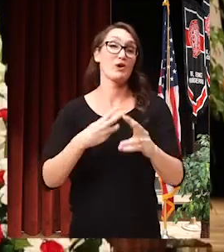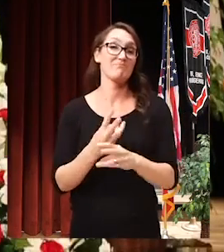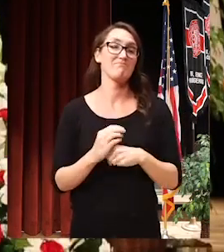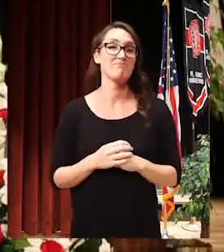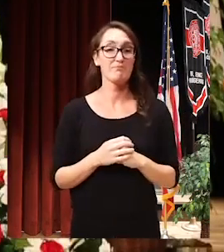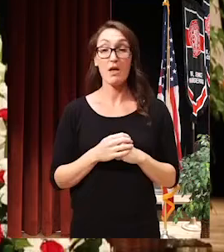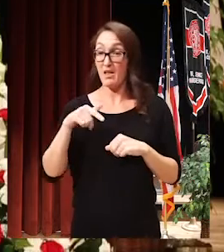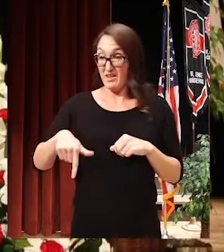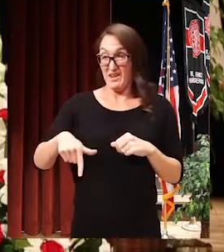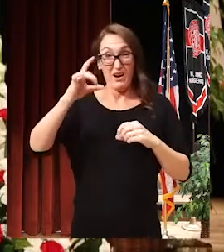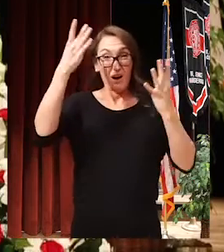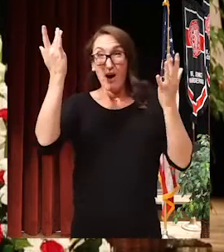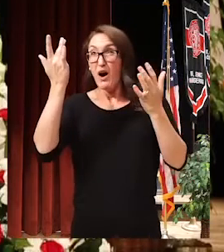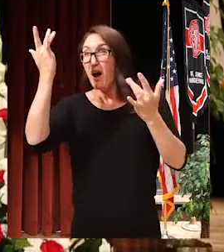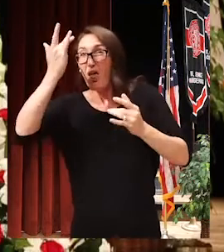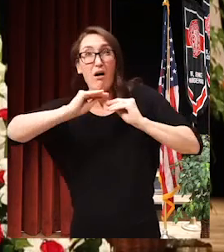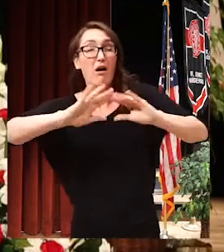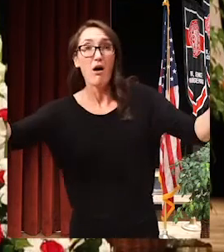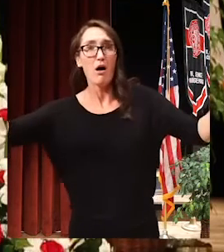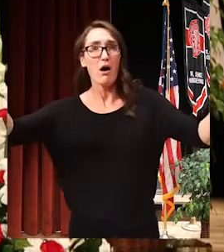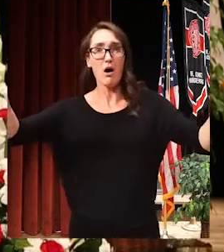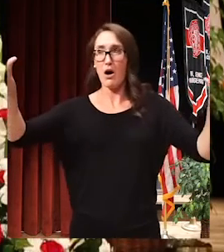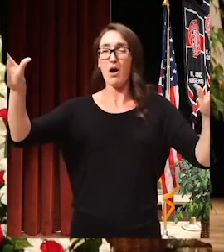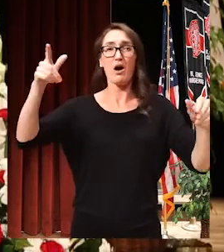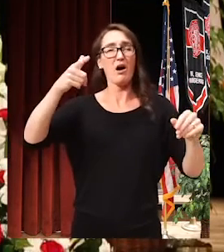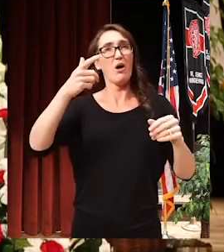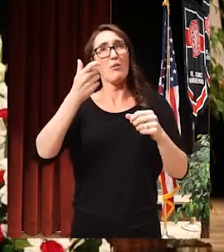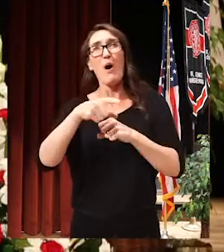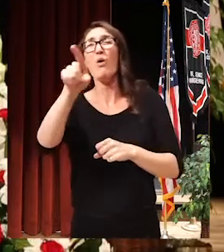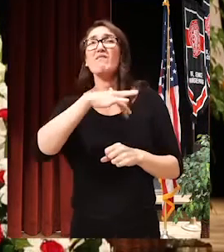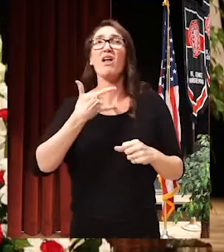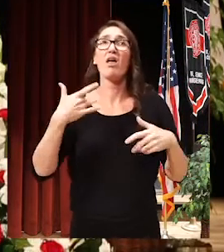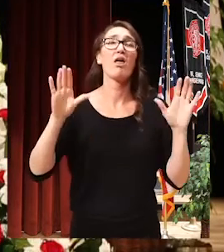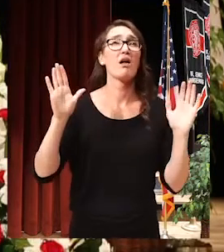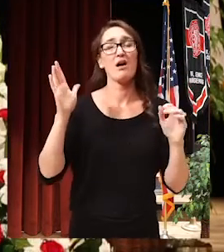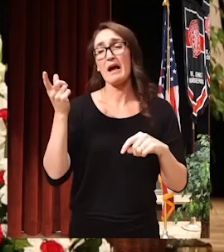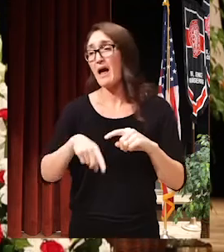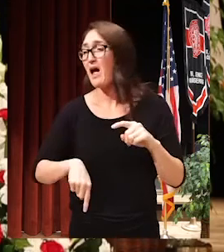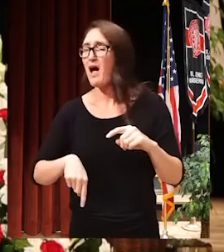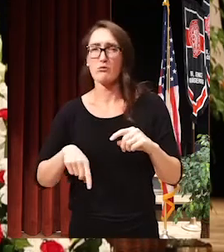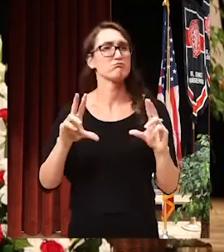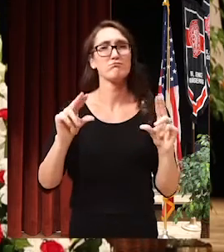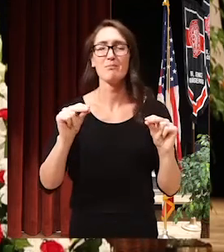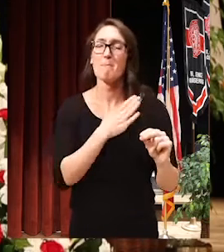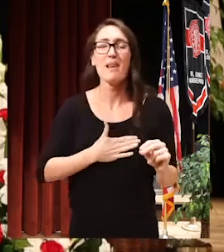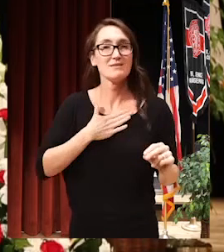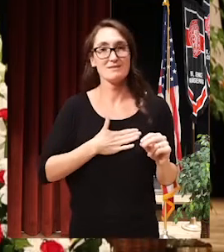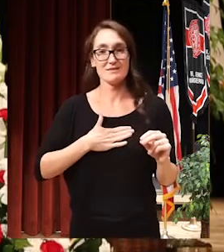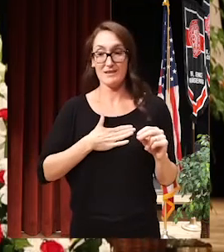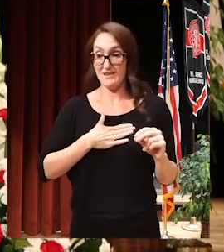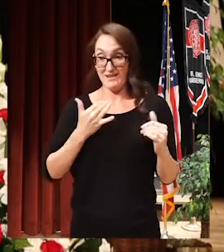Do not let this pandemic define you. Don't let this pandemic stop you. This is an